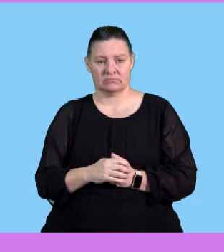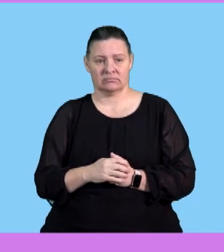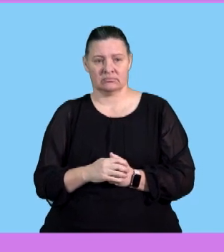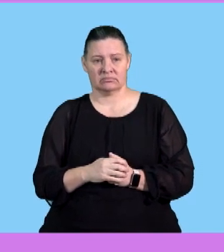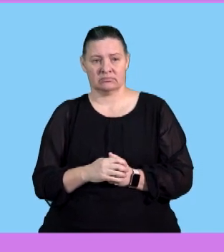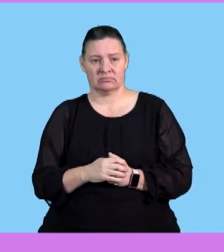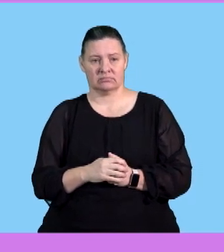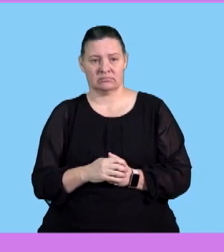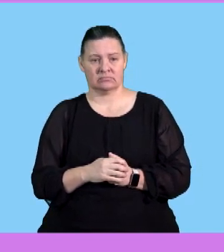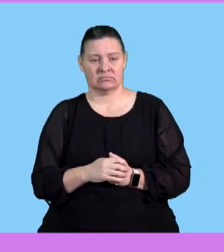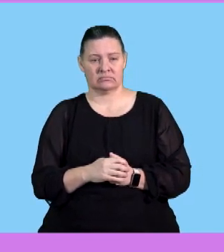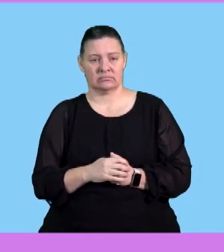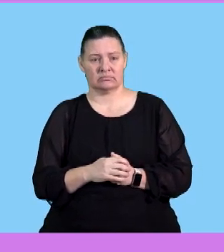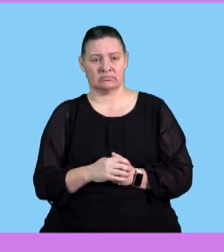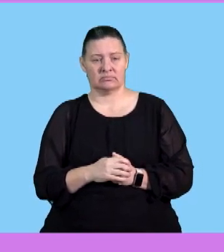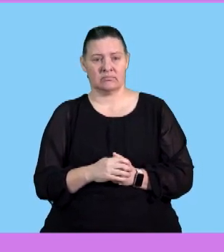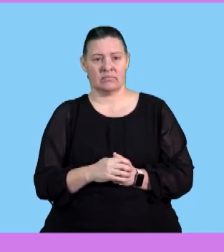he was supposed to pay